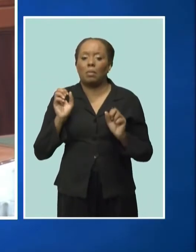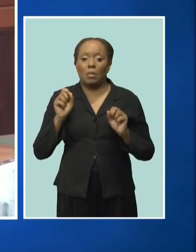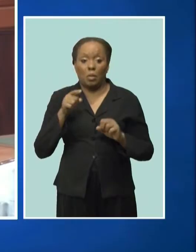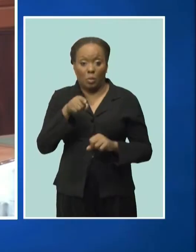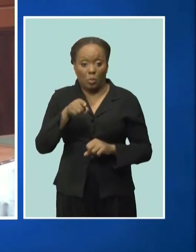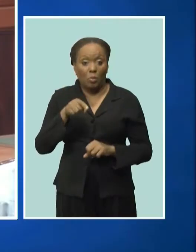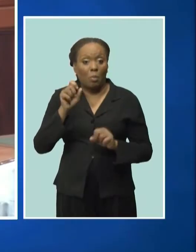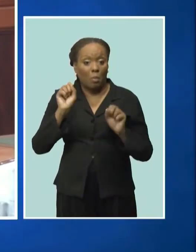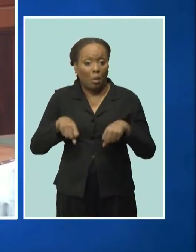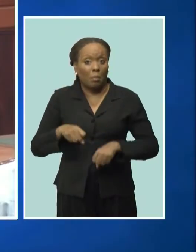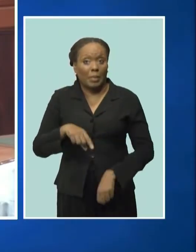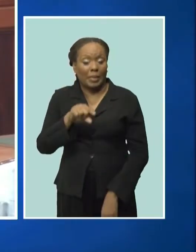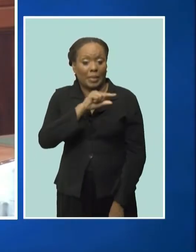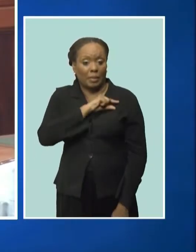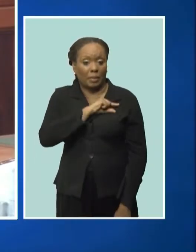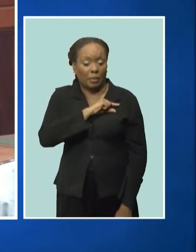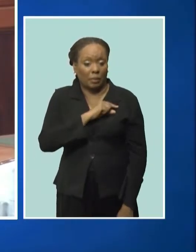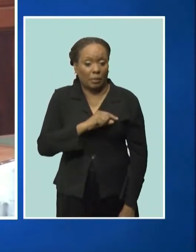offense.